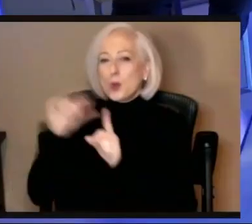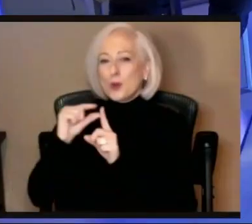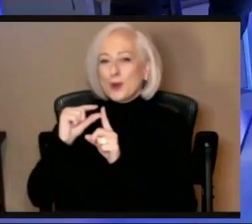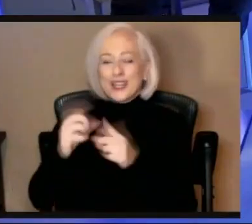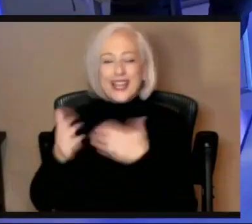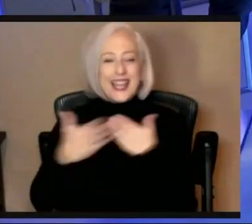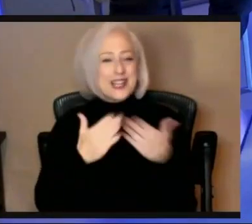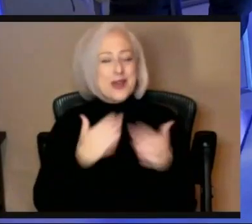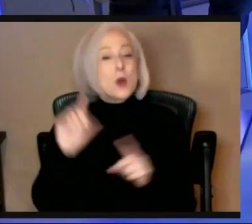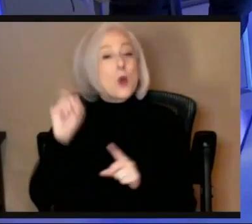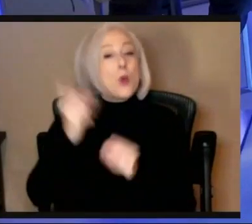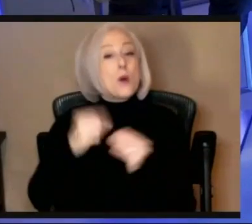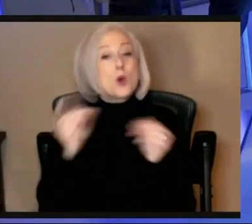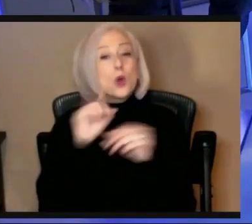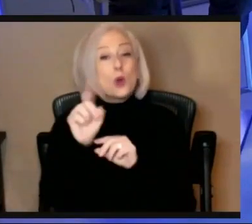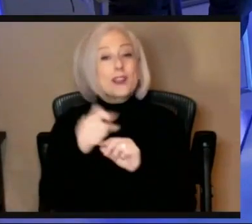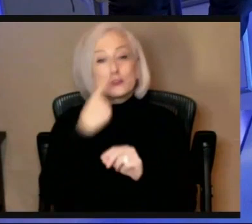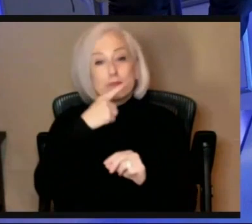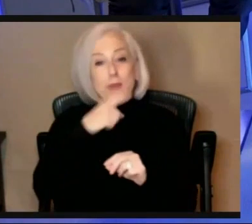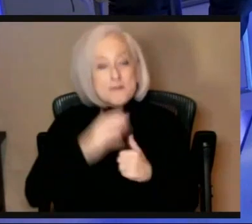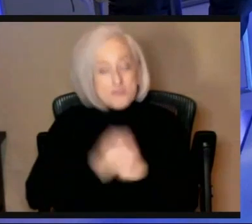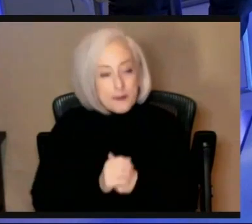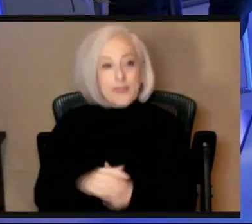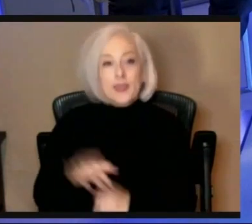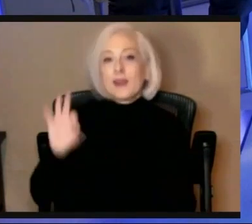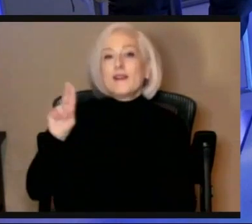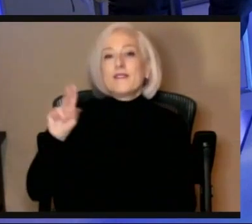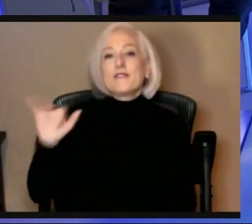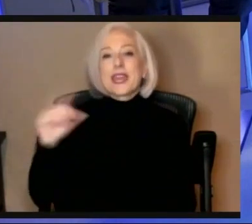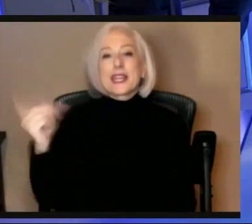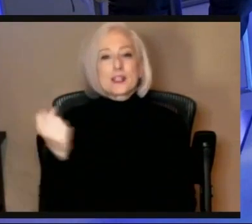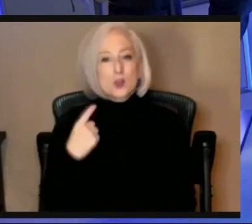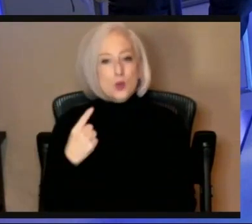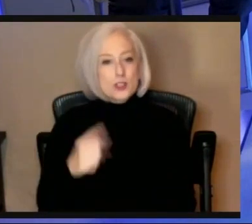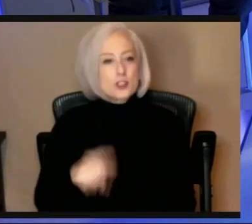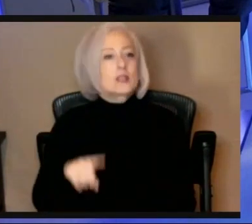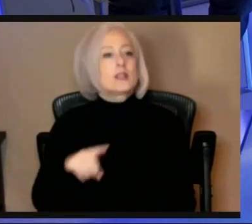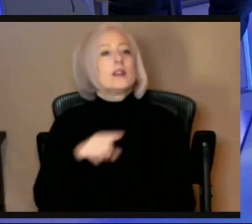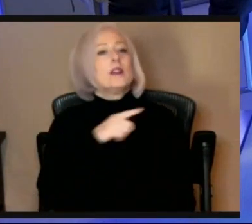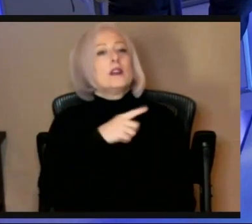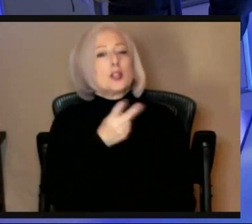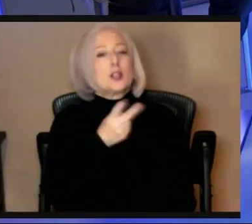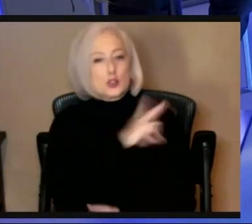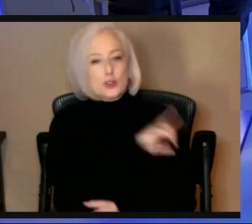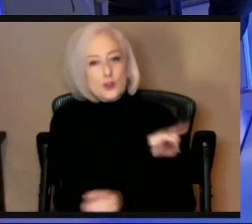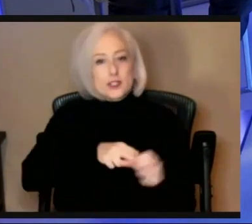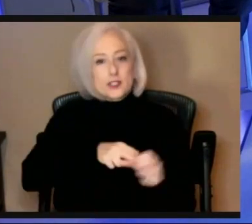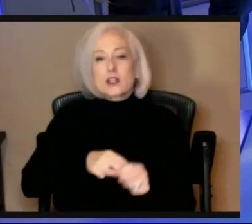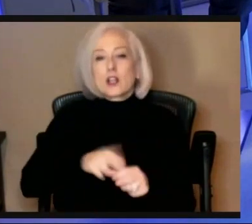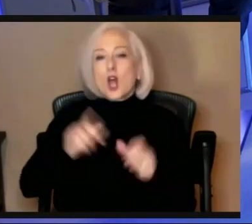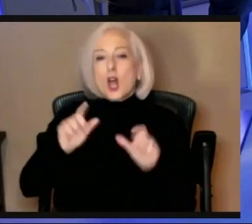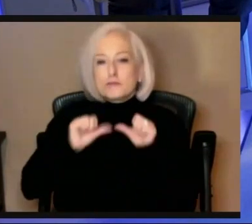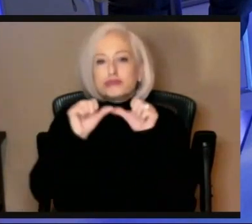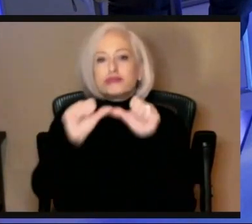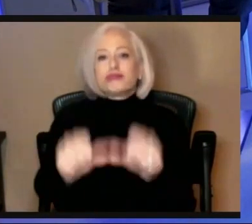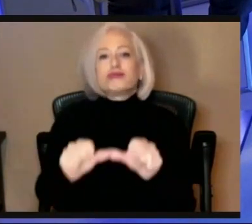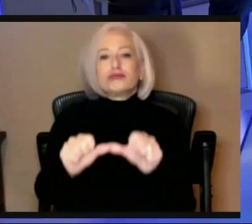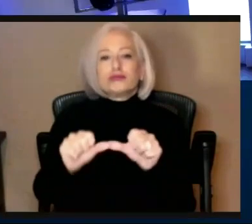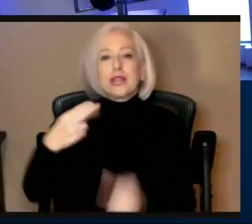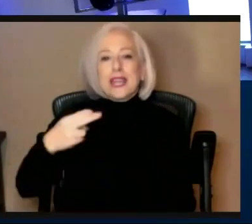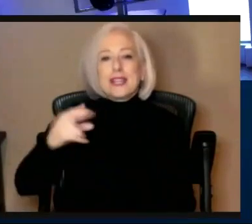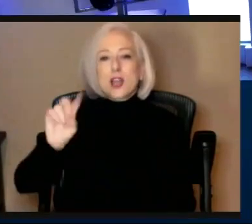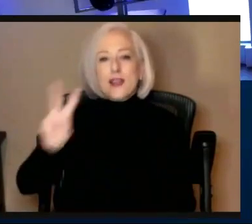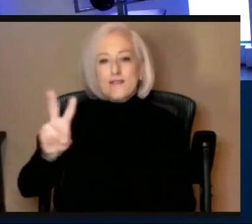last question, and then I'll let you go. Okay. Fanny has a question, and Dr. Hawkinson, jump in this. Can prolonged HIV be a precursor to lung cancer? Have you heard of